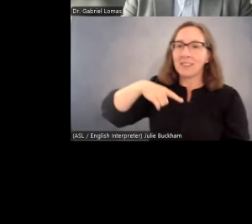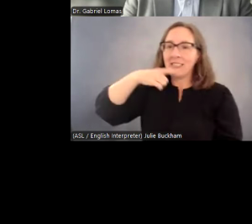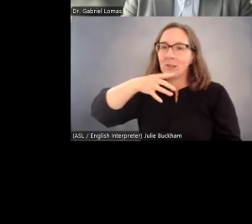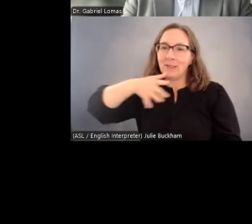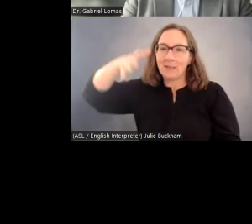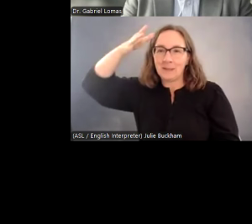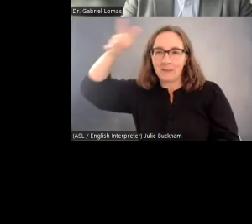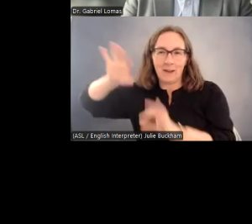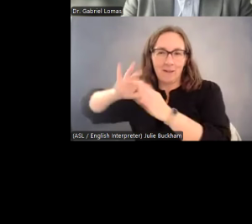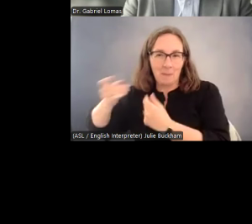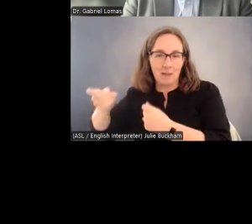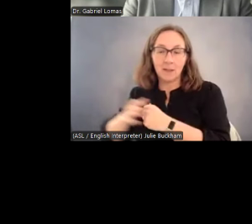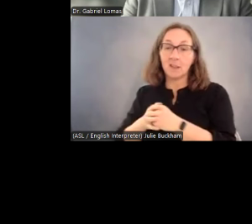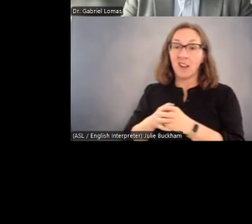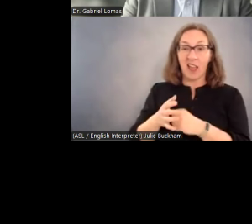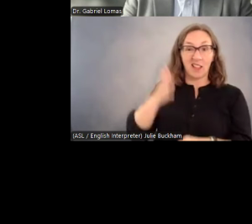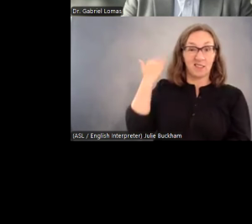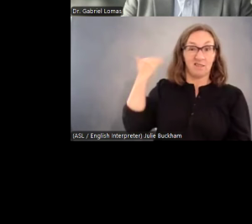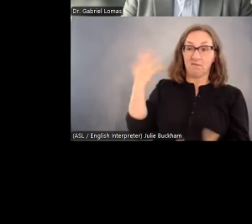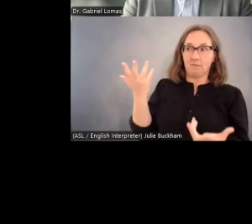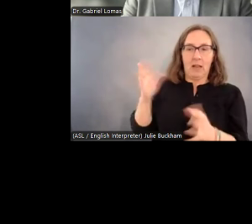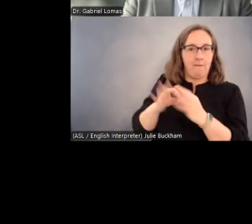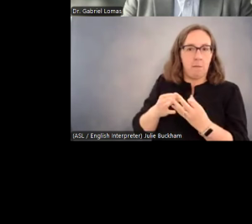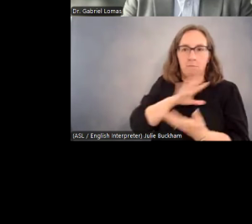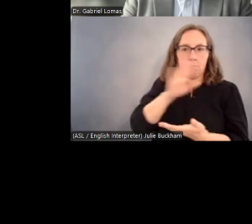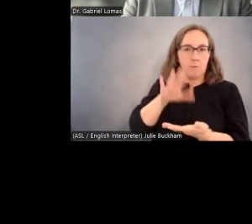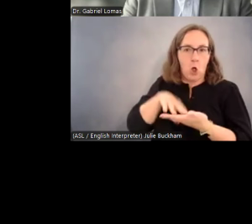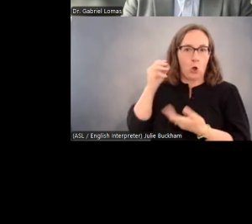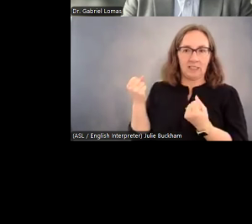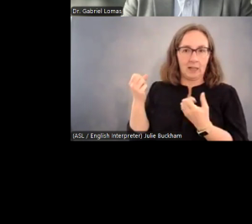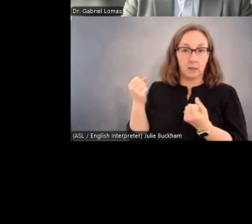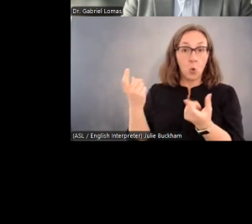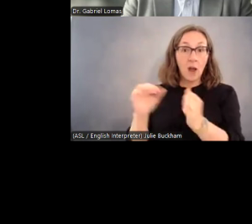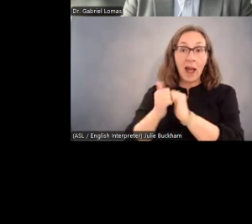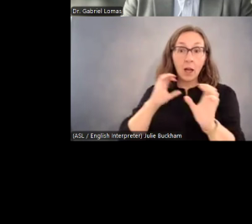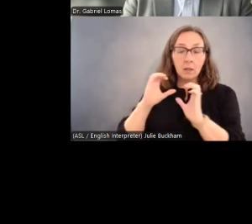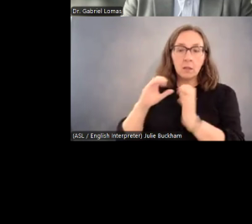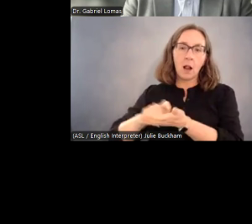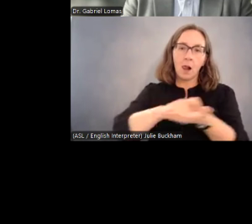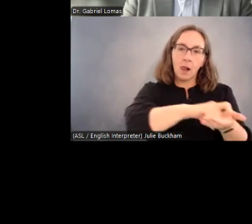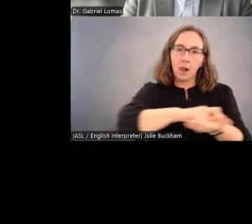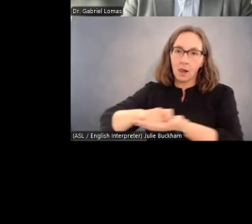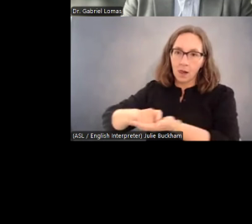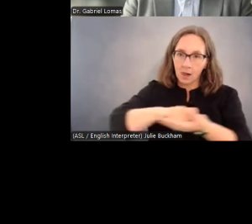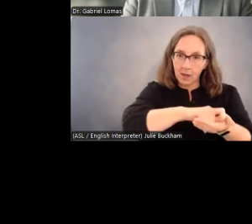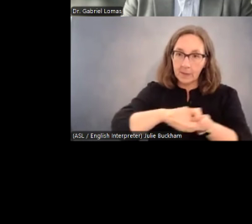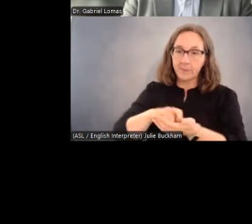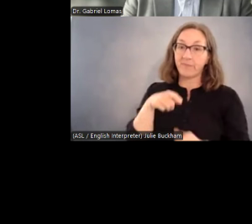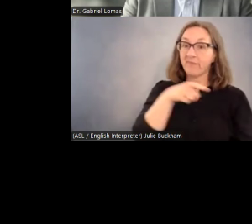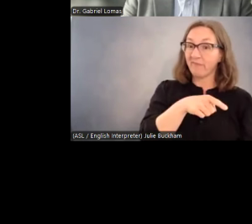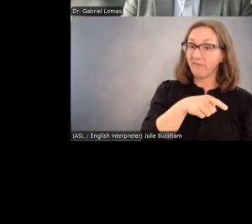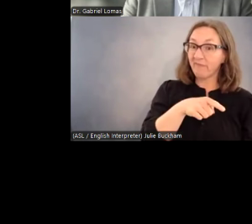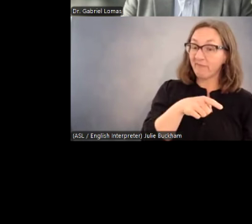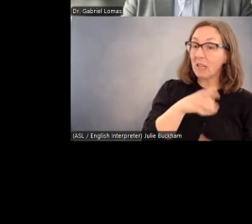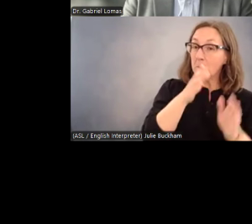this, oftentimes families didn't know sign language. They would write back and forth. This inmate did not have good language